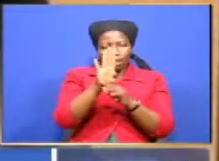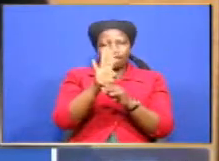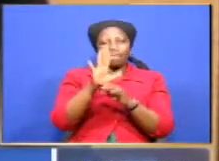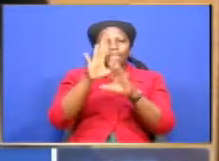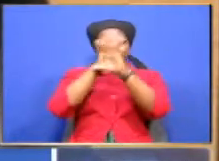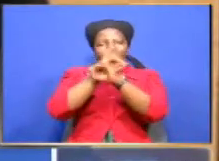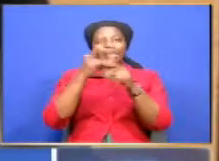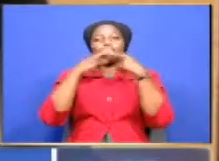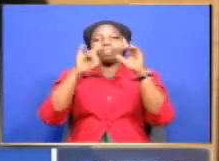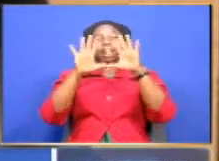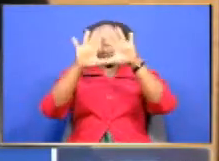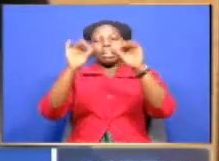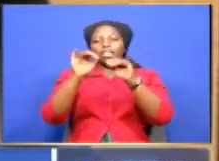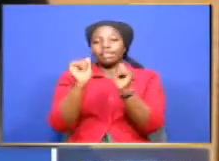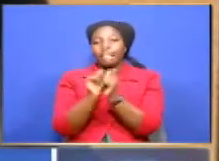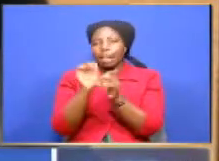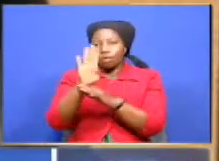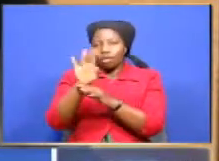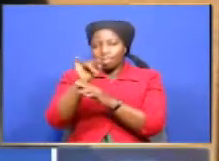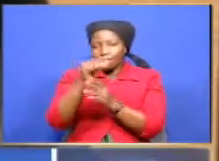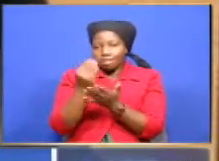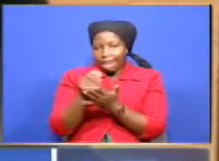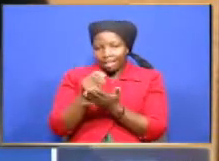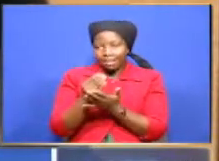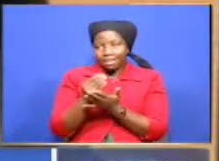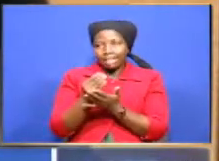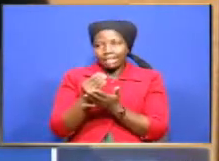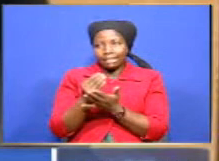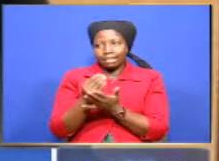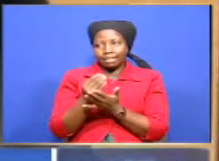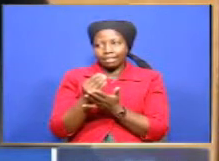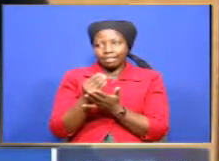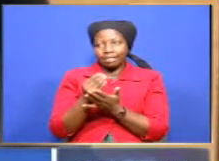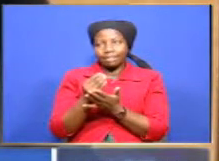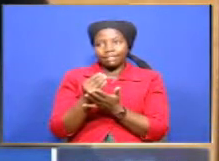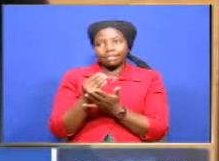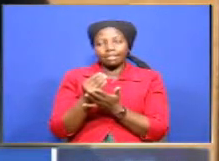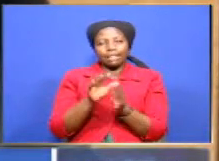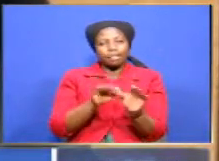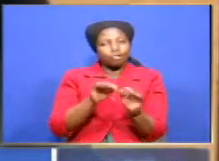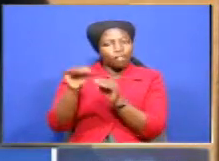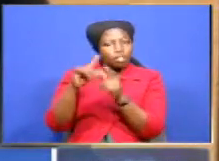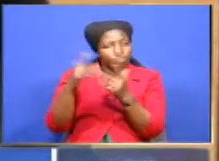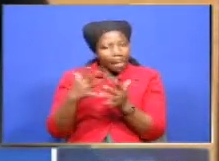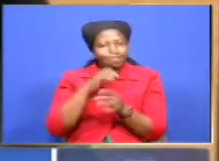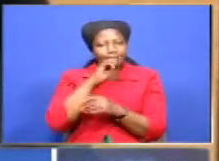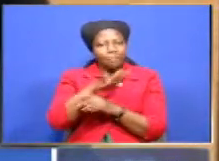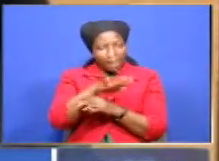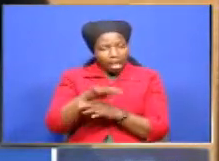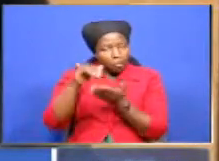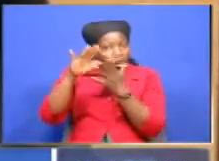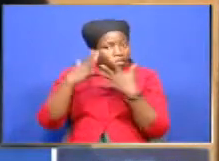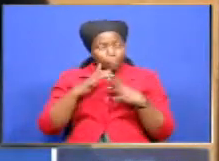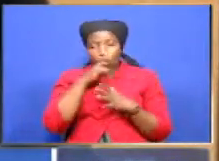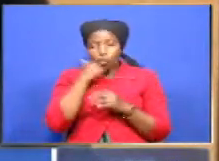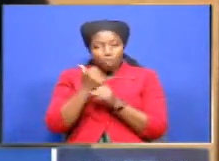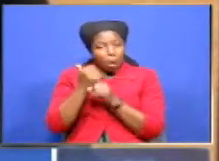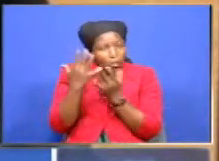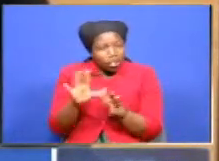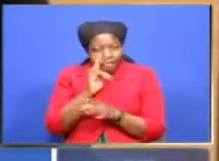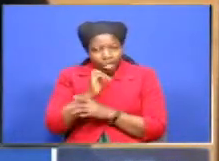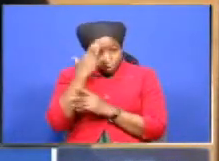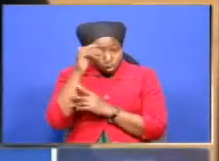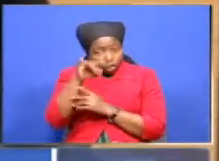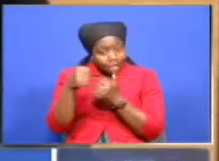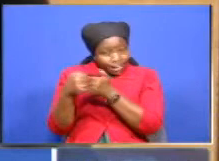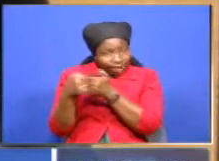billion. That money is now flowing. Why the informal settlement? Most of the people who have lost jobs as a result of this challenge